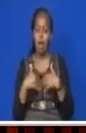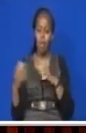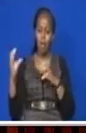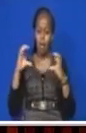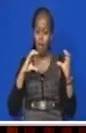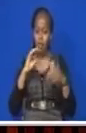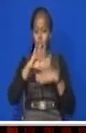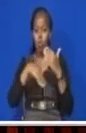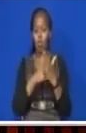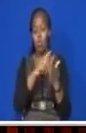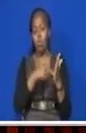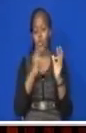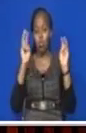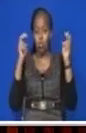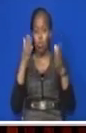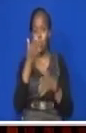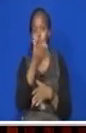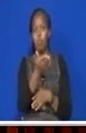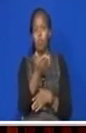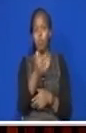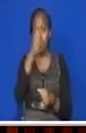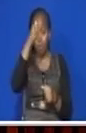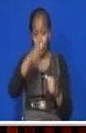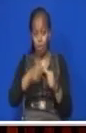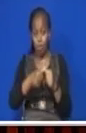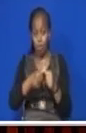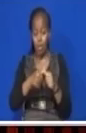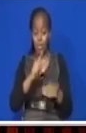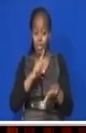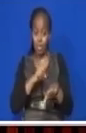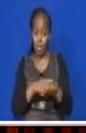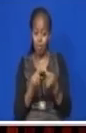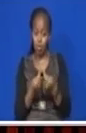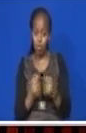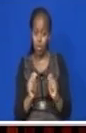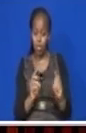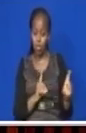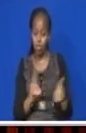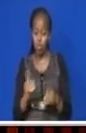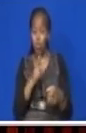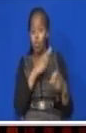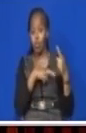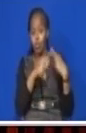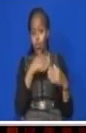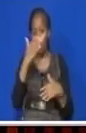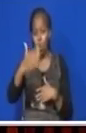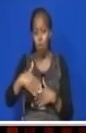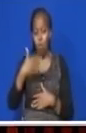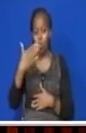all these topics, okay? So remember that when you are studying, when you are trying to do your revision,